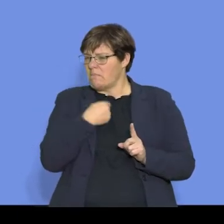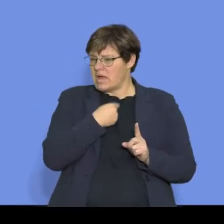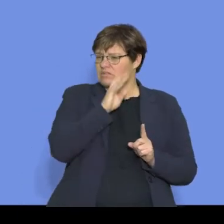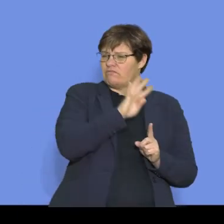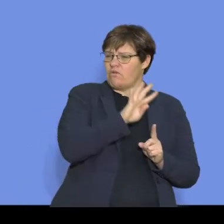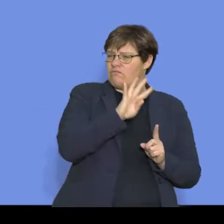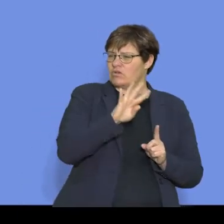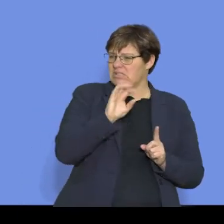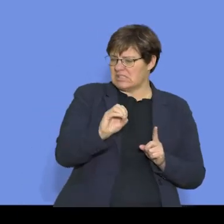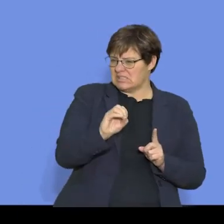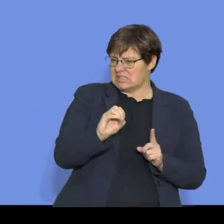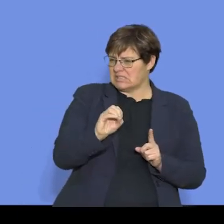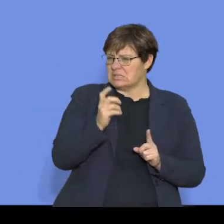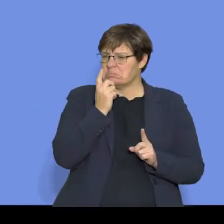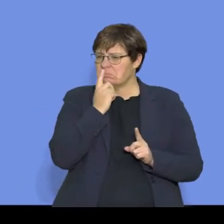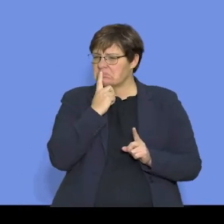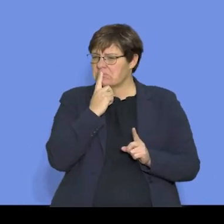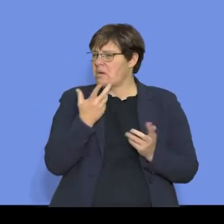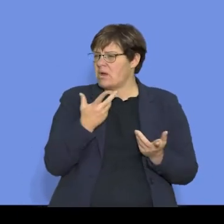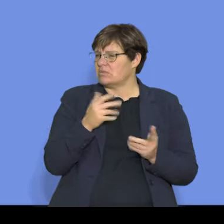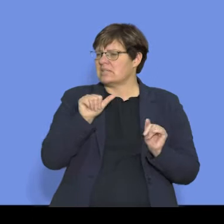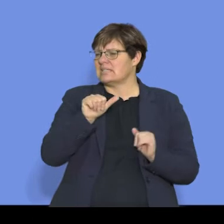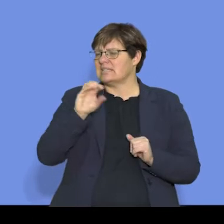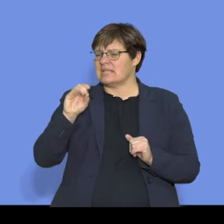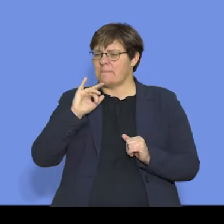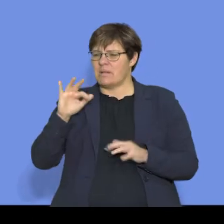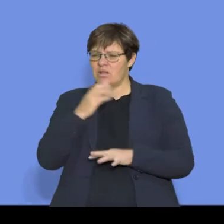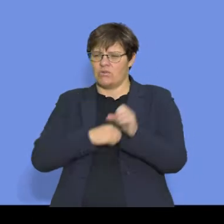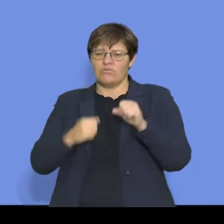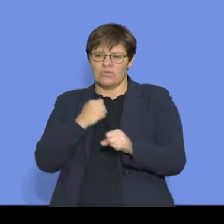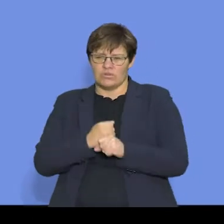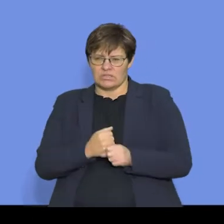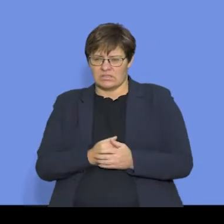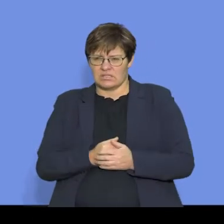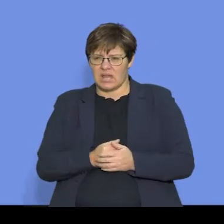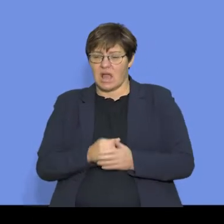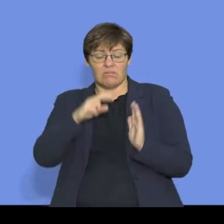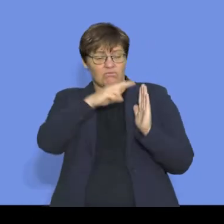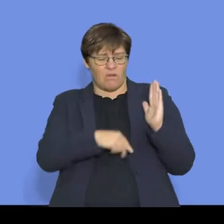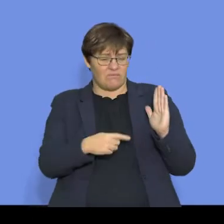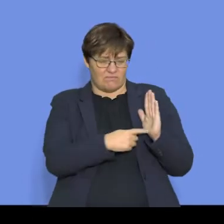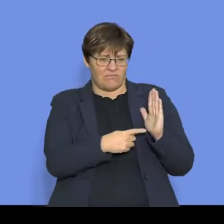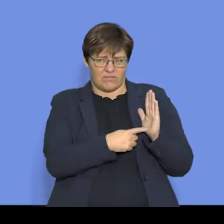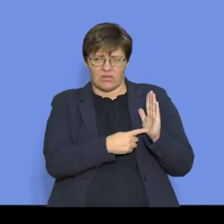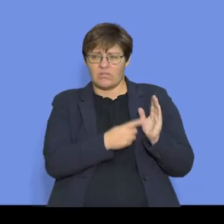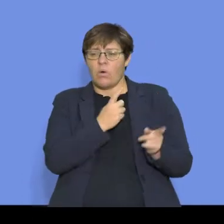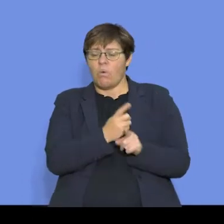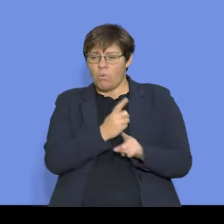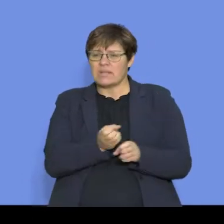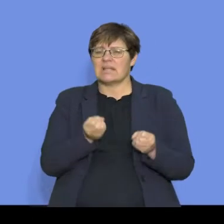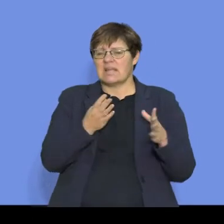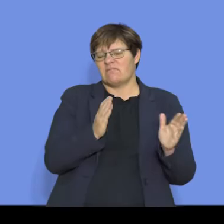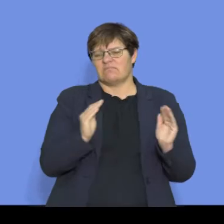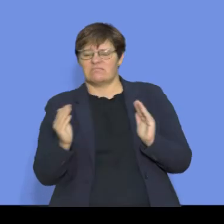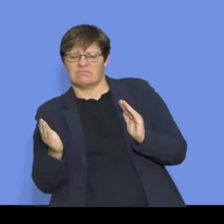minus 440, and that gives you about 60 million years. When you have to read it off the graph, they'll always give you a